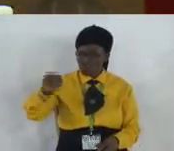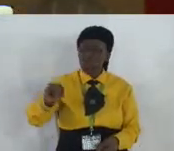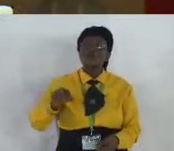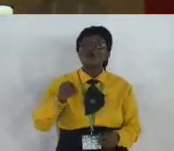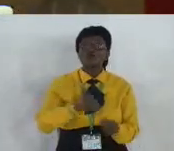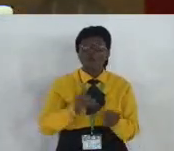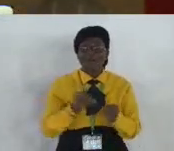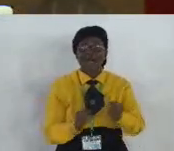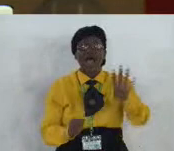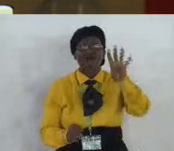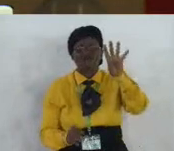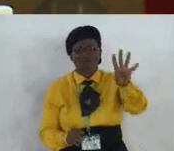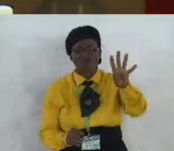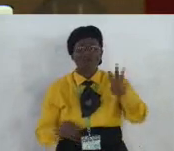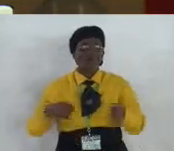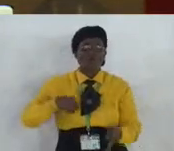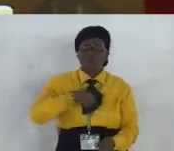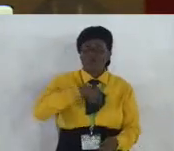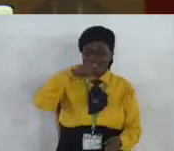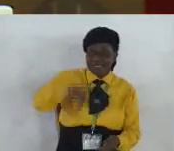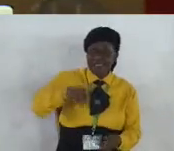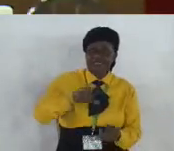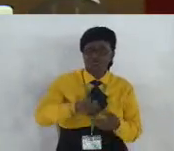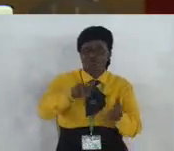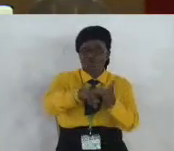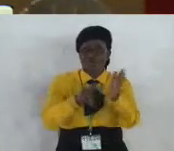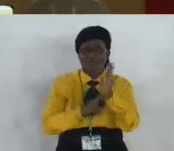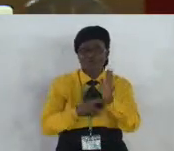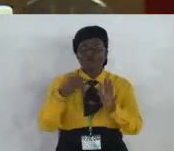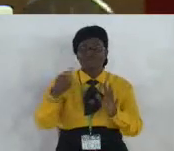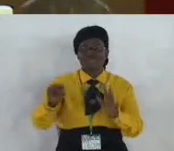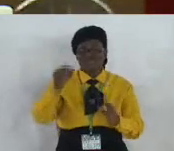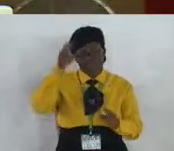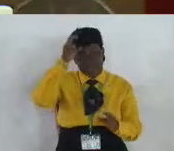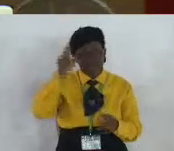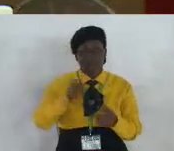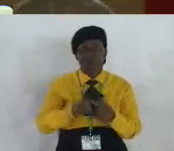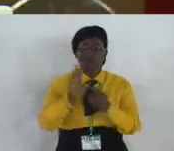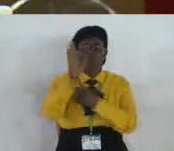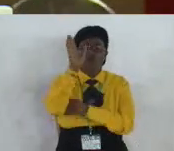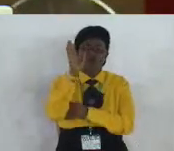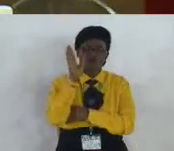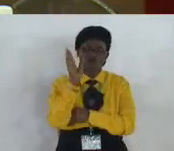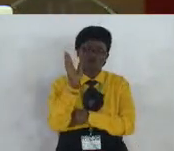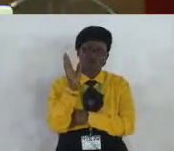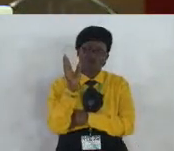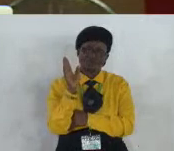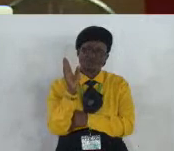We need to report the devil to God.